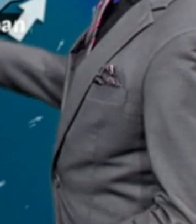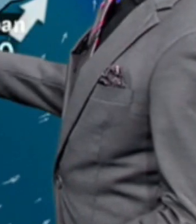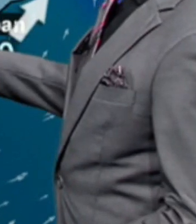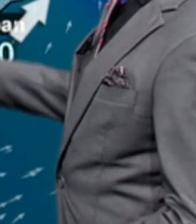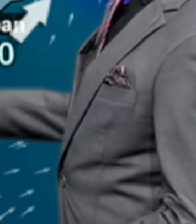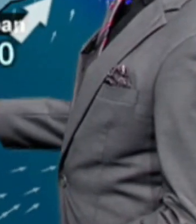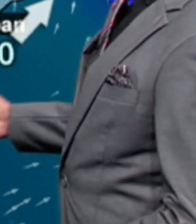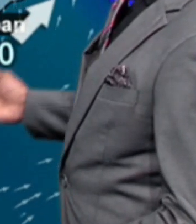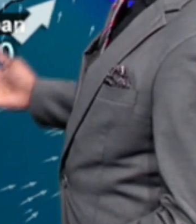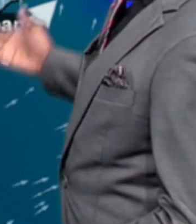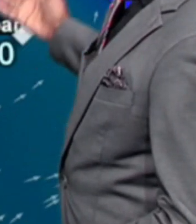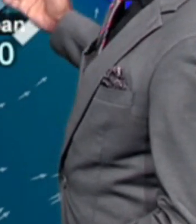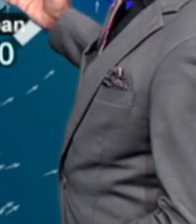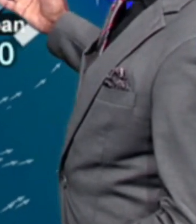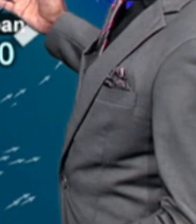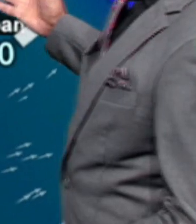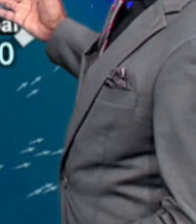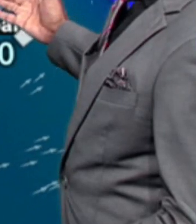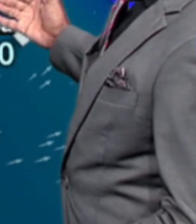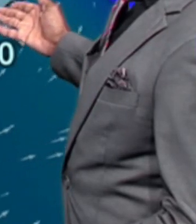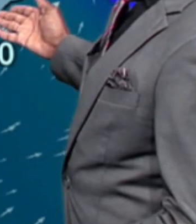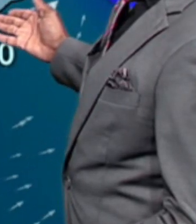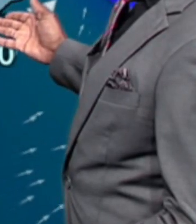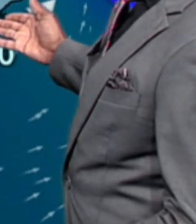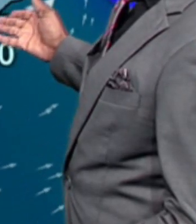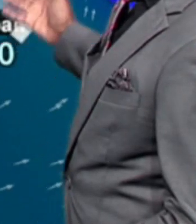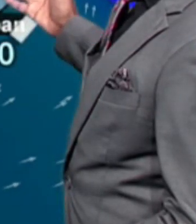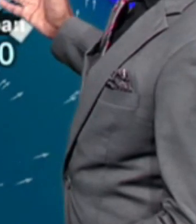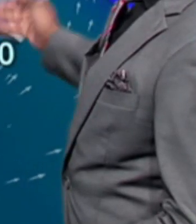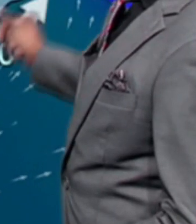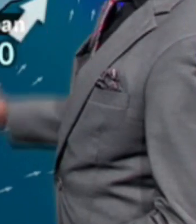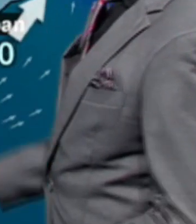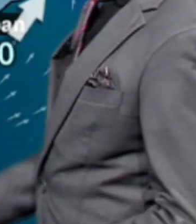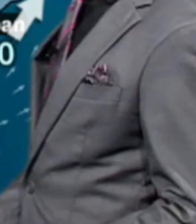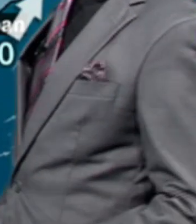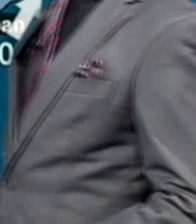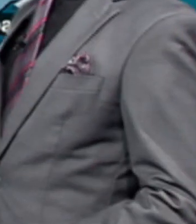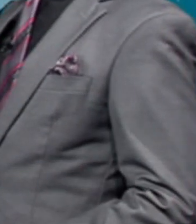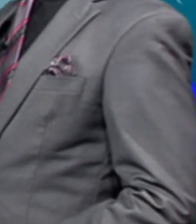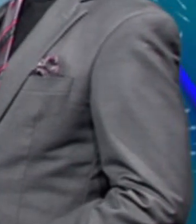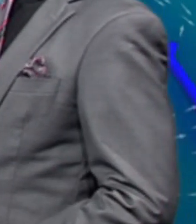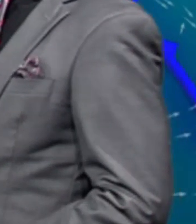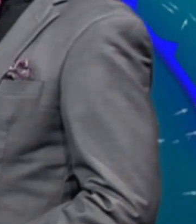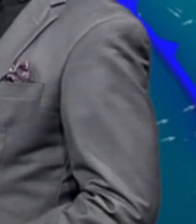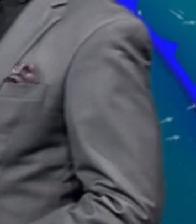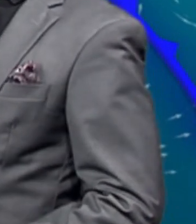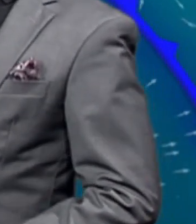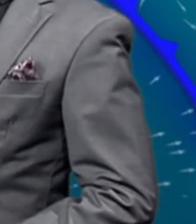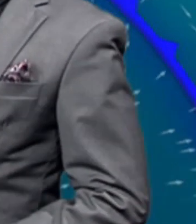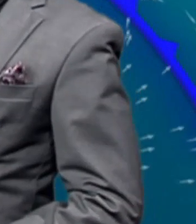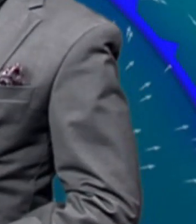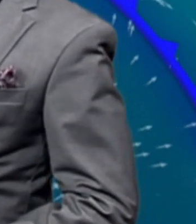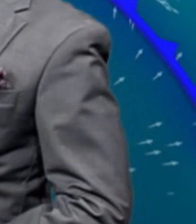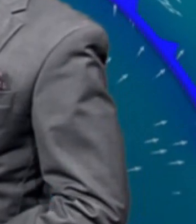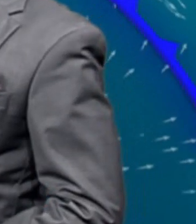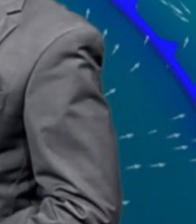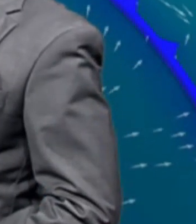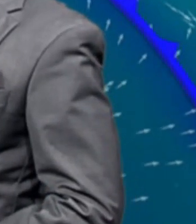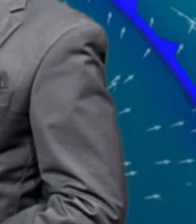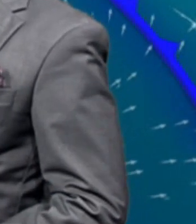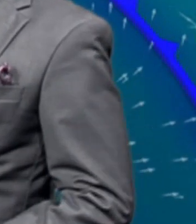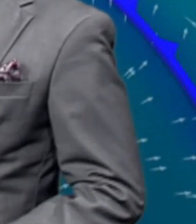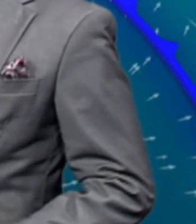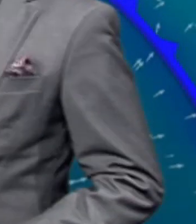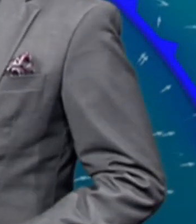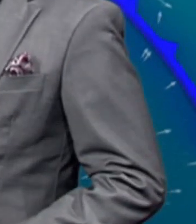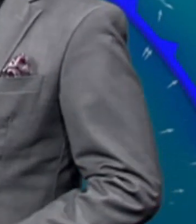masometharo le phothola maele o le rutugile le tla ba le kitima ka kilometara tse masomenne go ya go tse masometlhano ka iri gona ka kogola KwaZulu-Natal jatšhila go sasa ka motse kapa